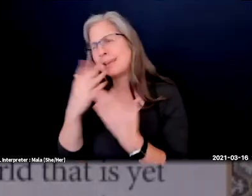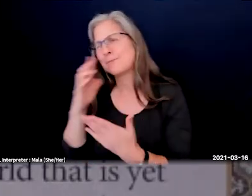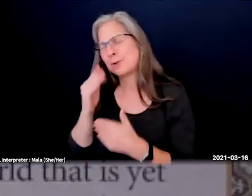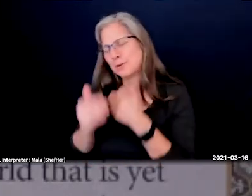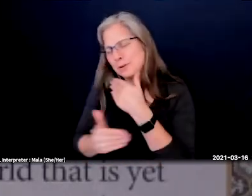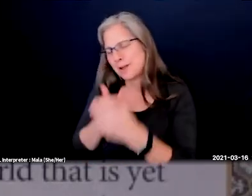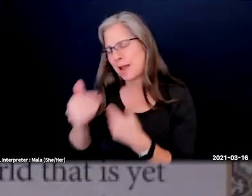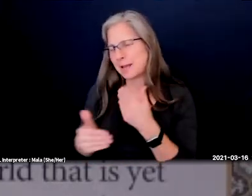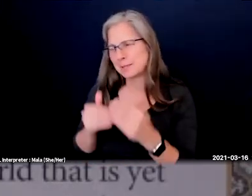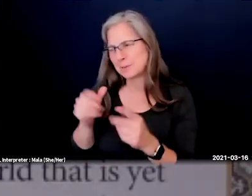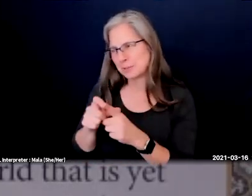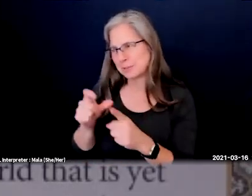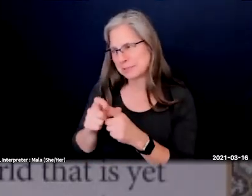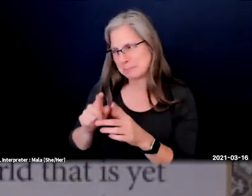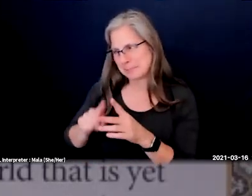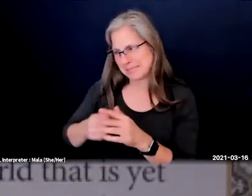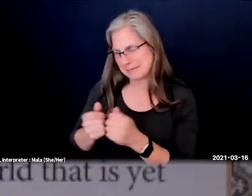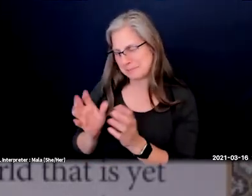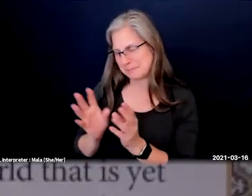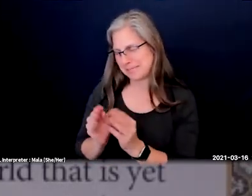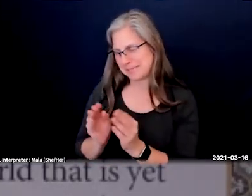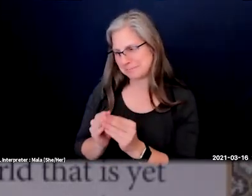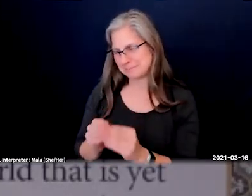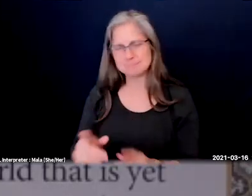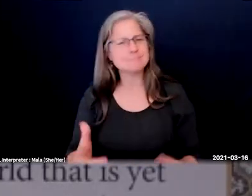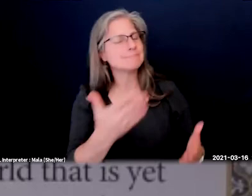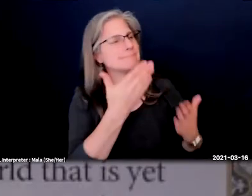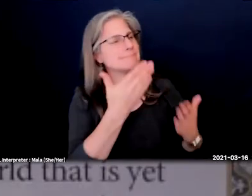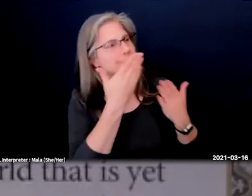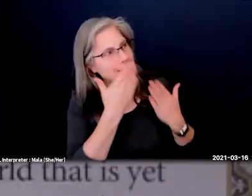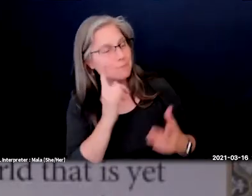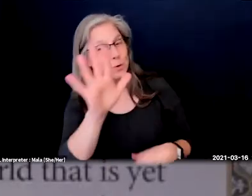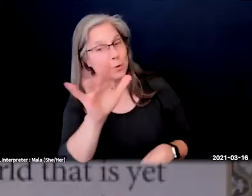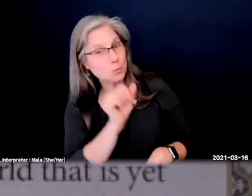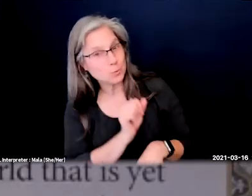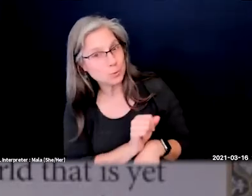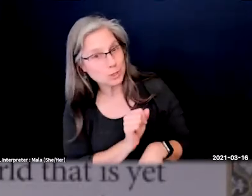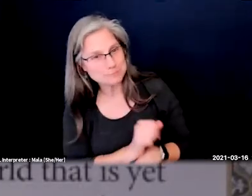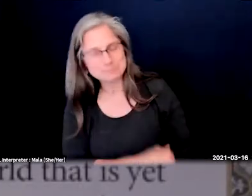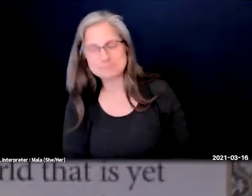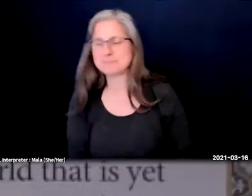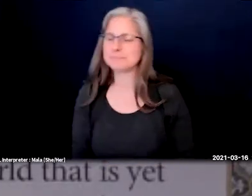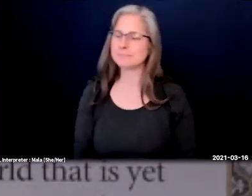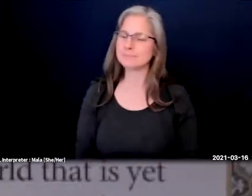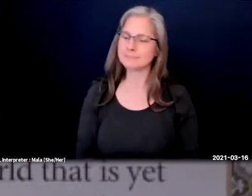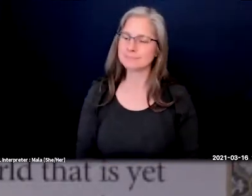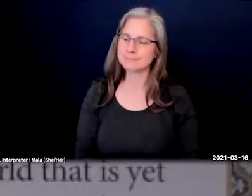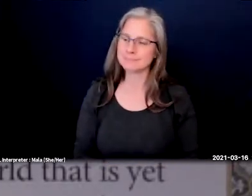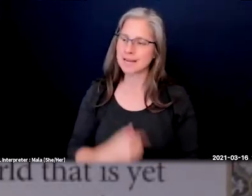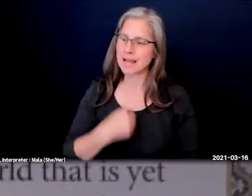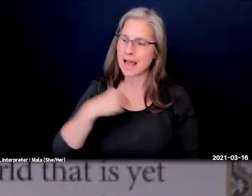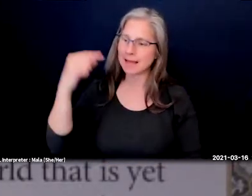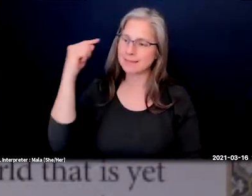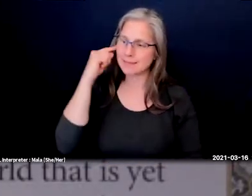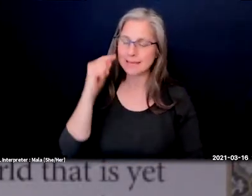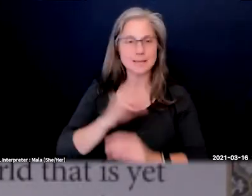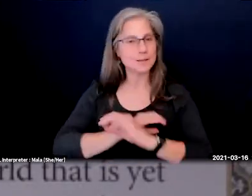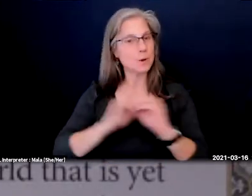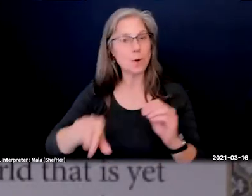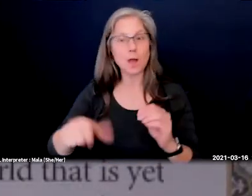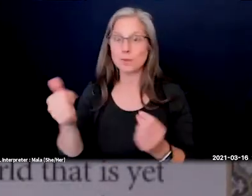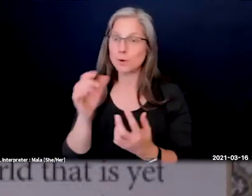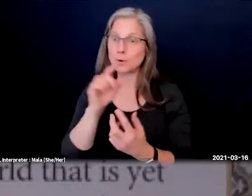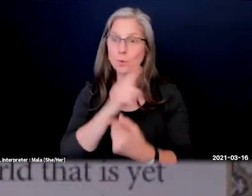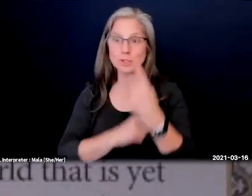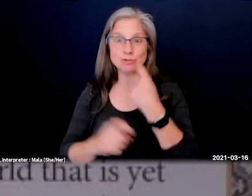in the beginning of this meeting. Thank you for your work. So I think there are no other questions.